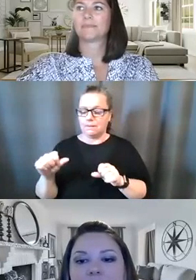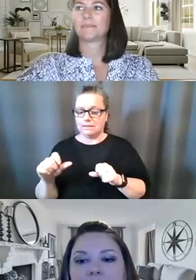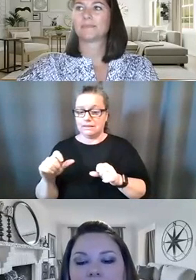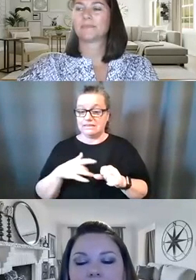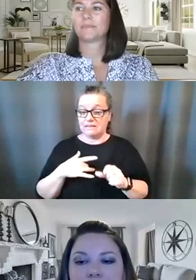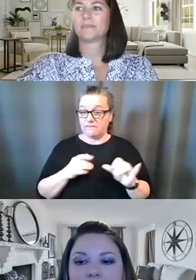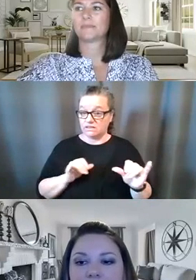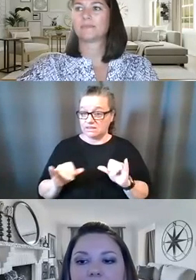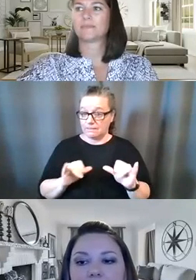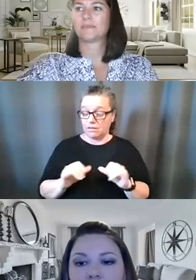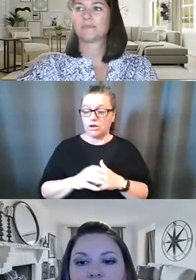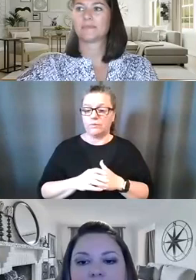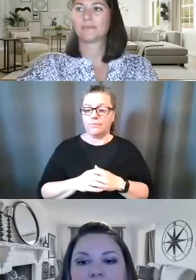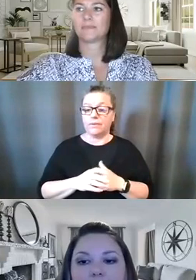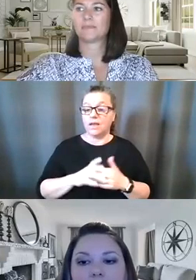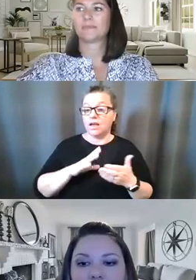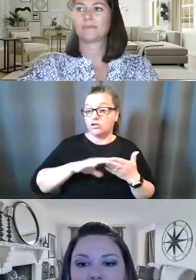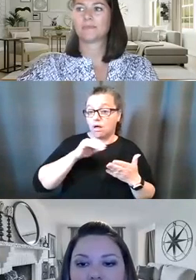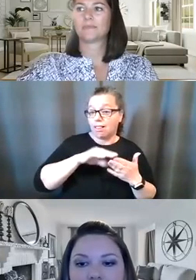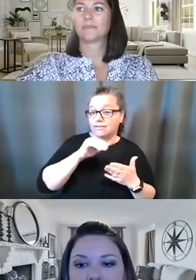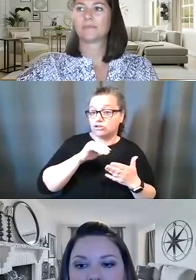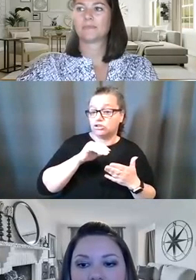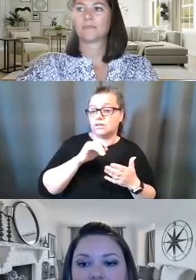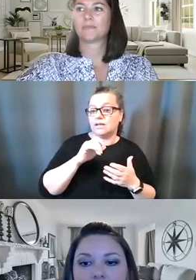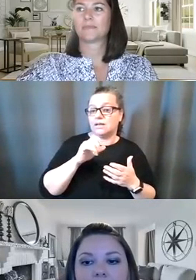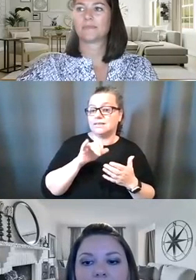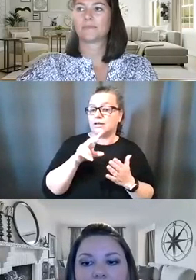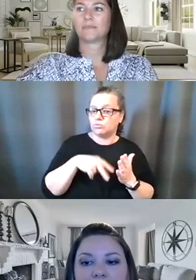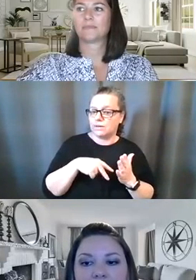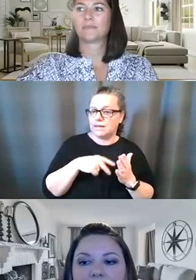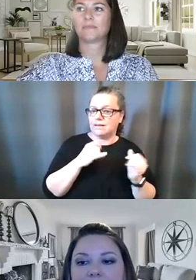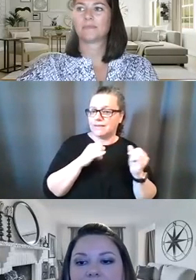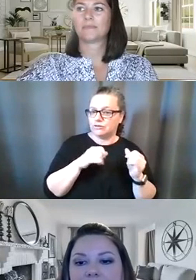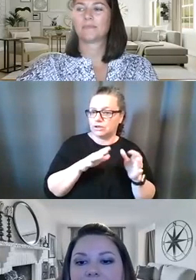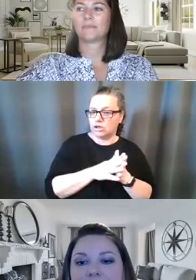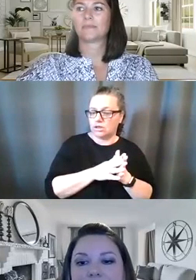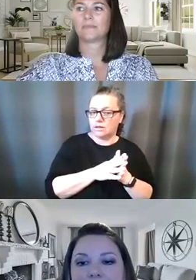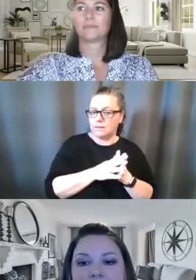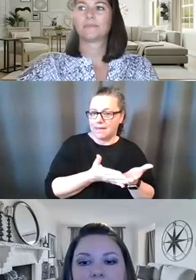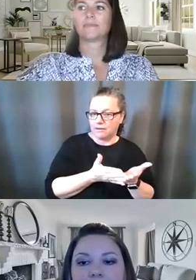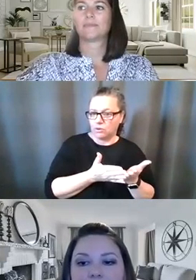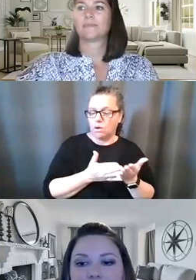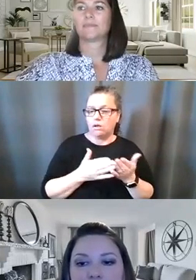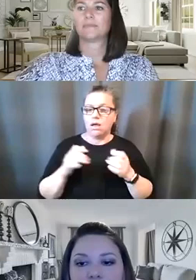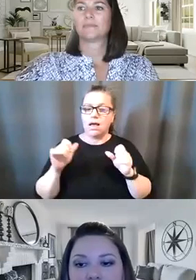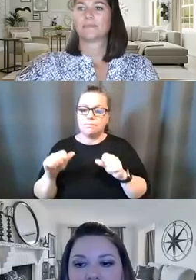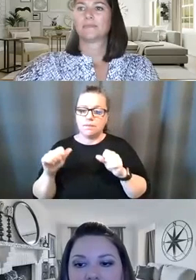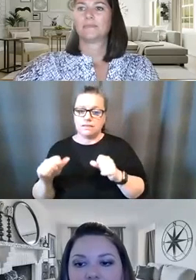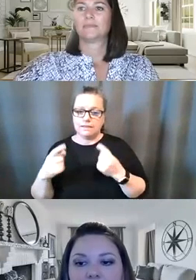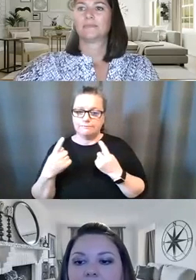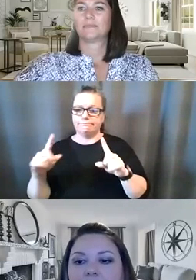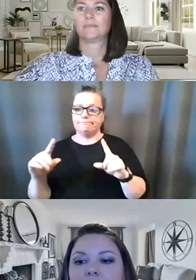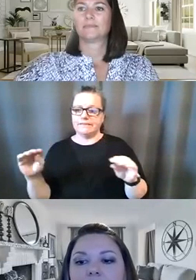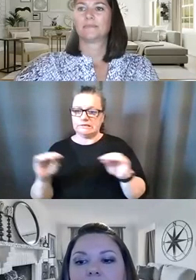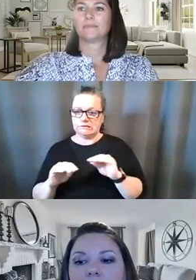Knowledge is like reading the instruction manual, and ability is like successfully assembling the